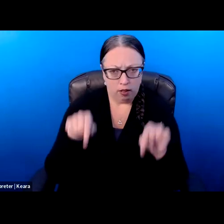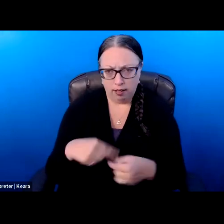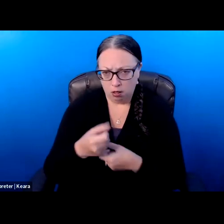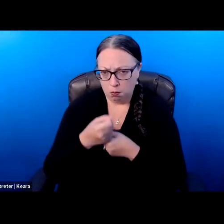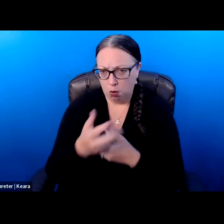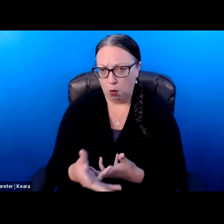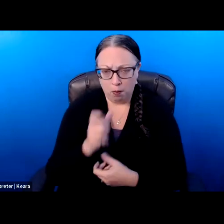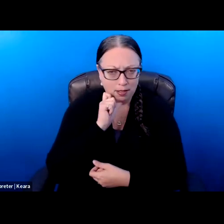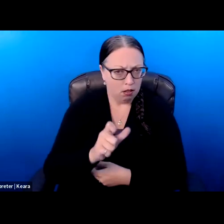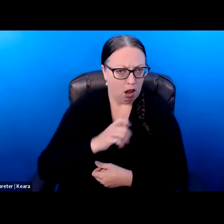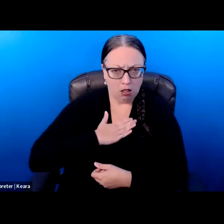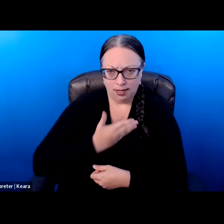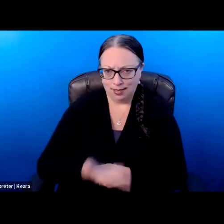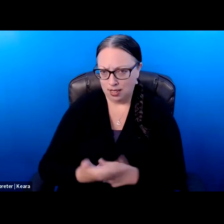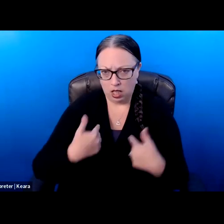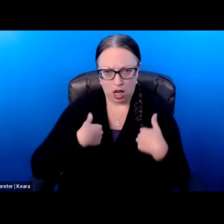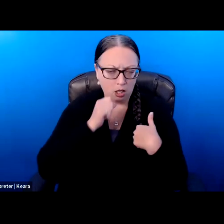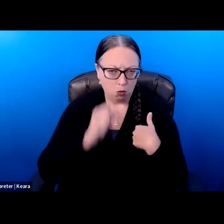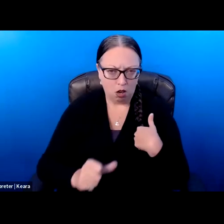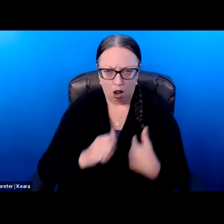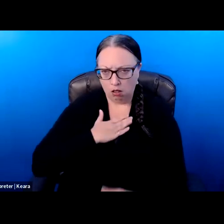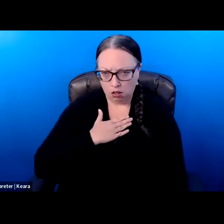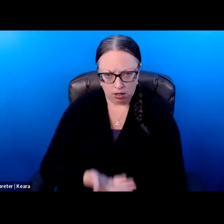not consent. I do not consent.